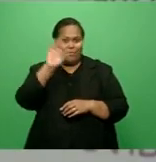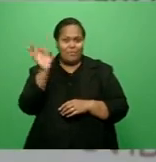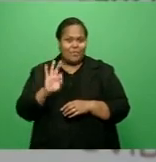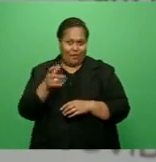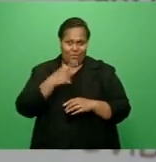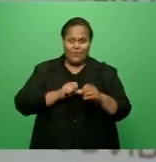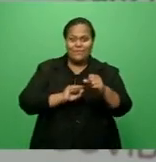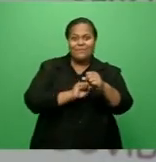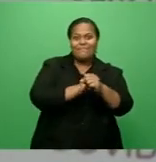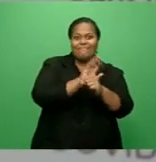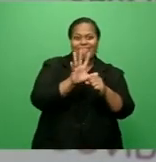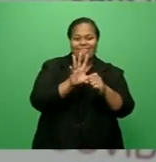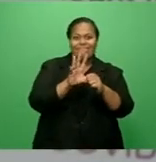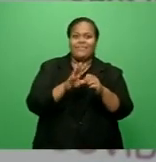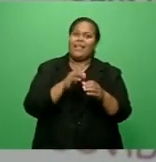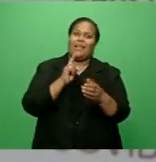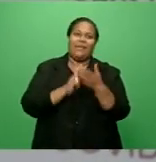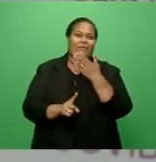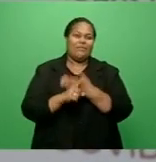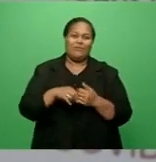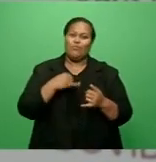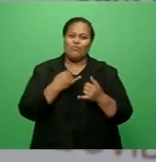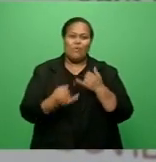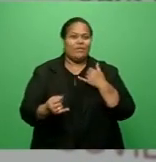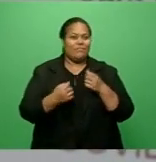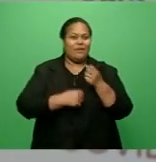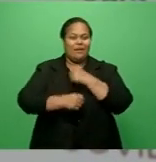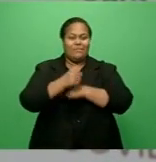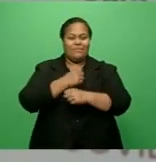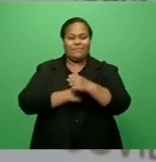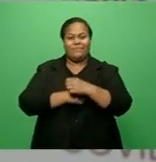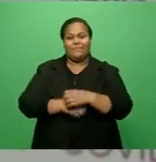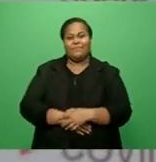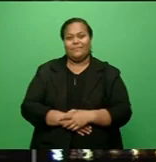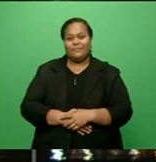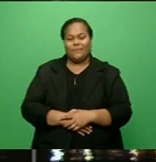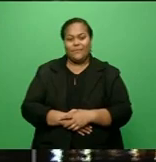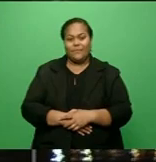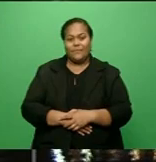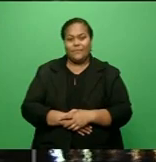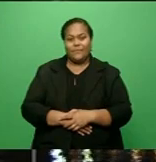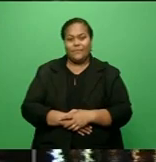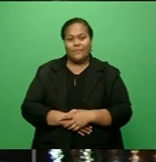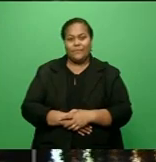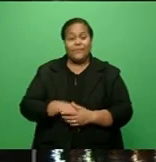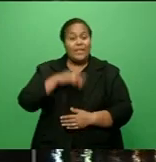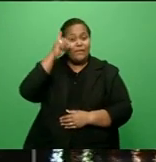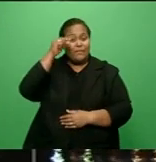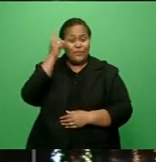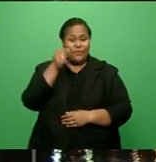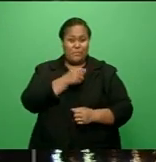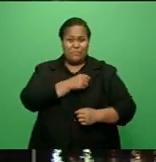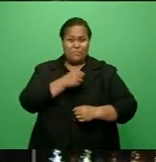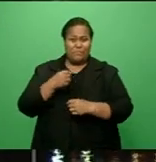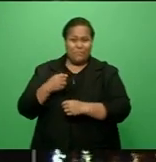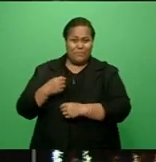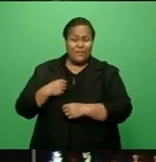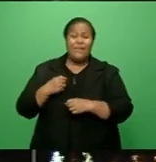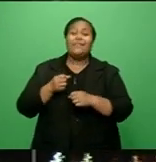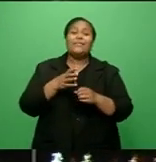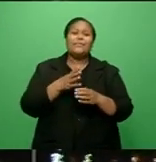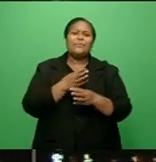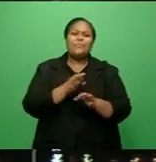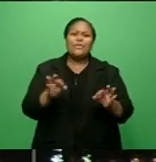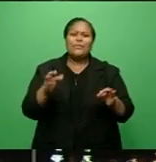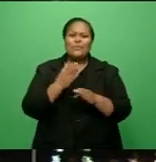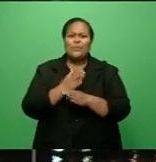COVID-19 crisis gets drawn out. Apenisawa Gardobu, FBC News. Fijian peacekeepers have pledged to offer their lives to